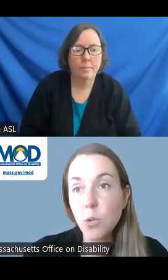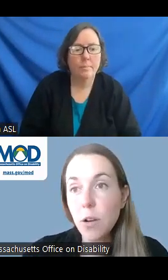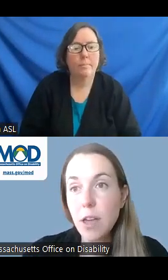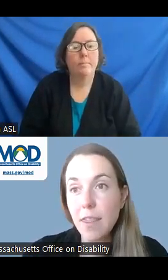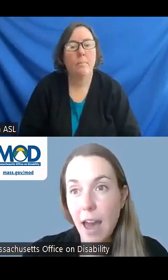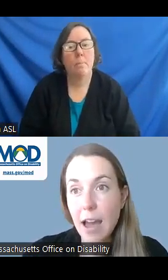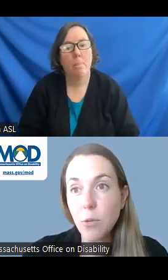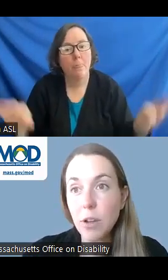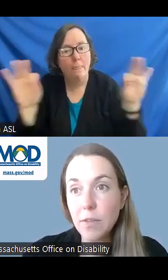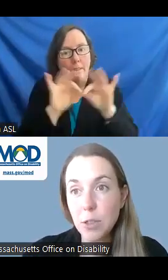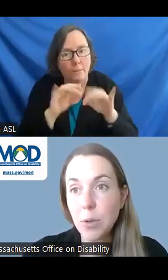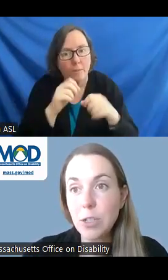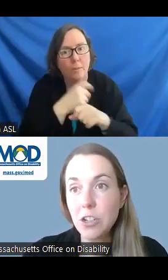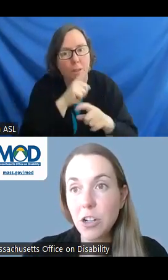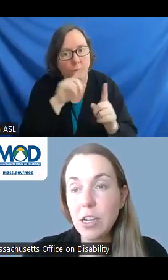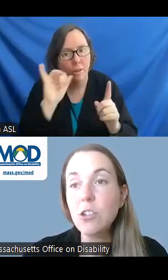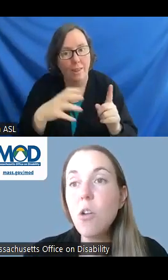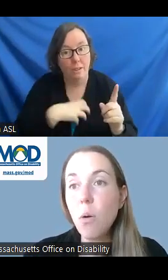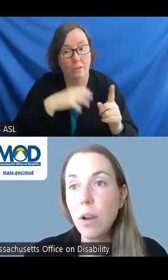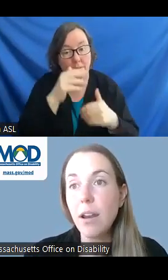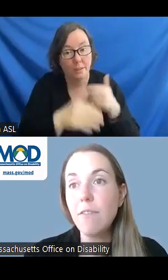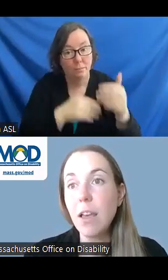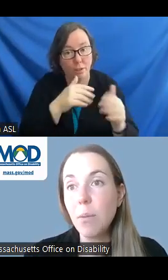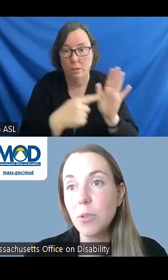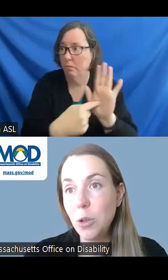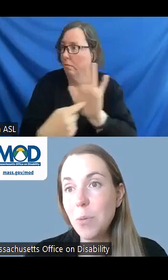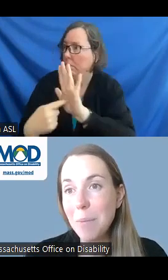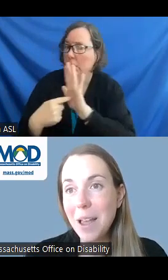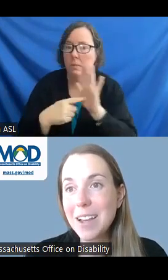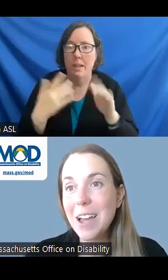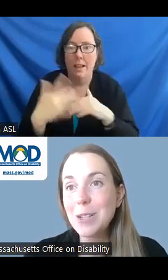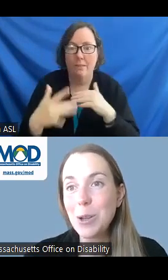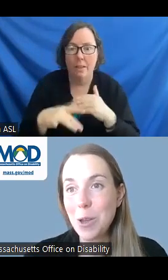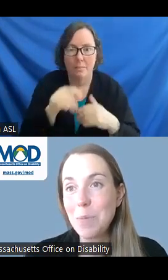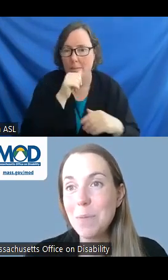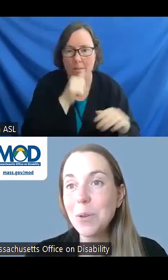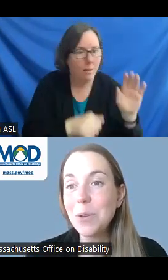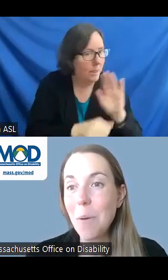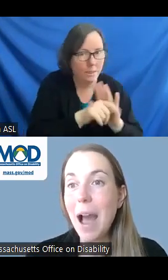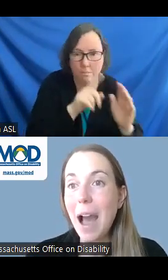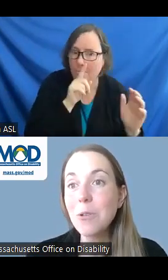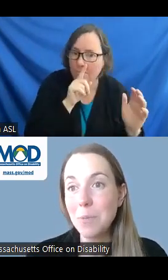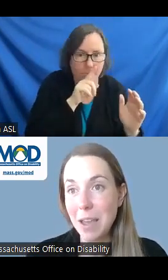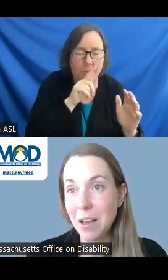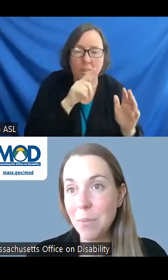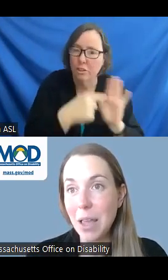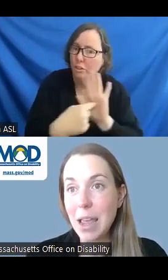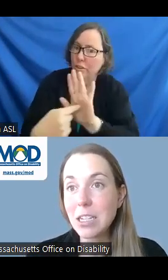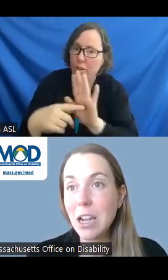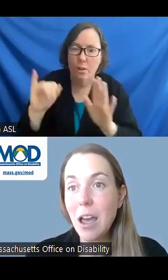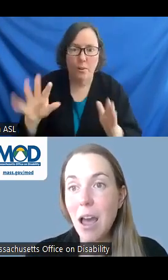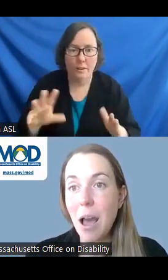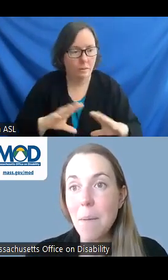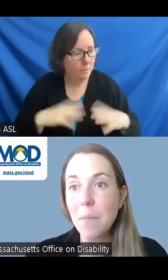Make sure that that grievance procedure is known and available to the public so that people know how to make a